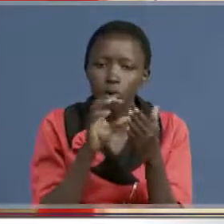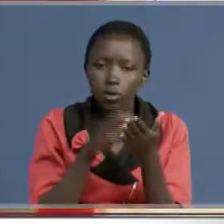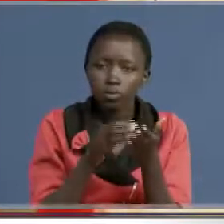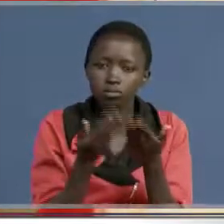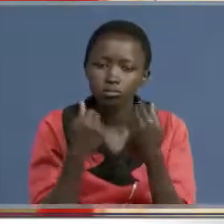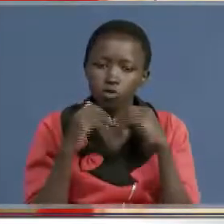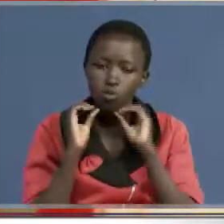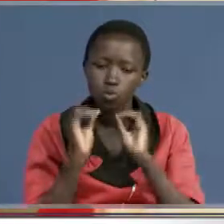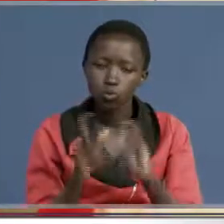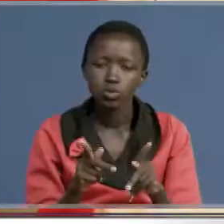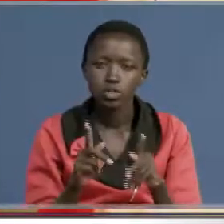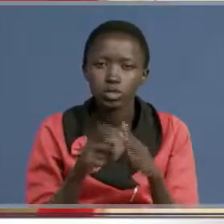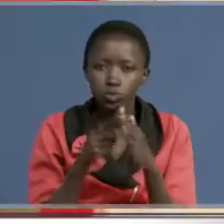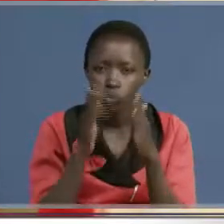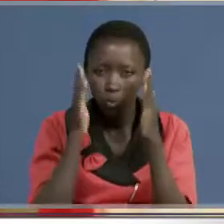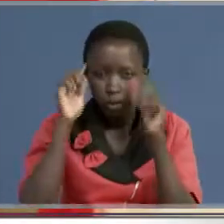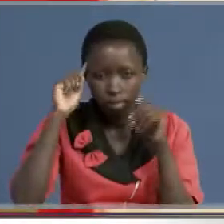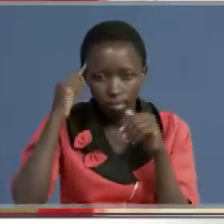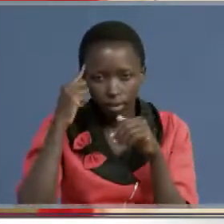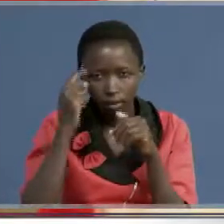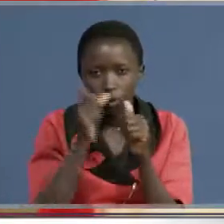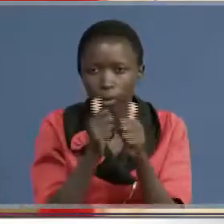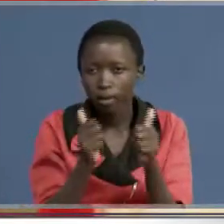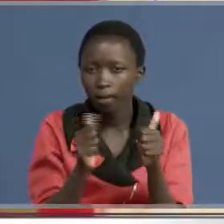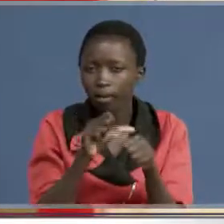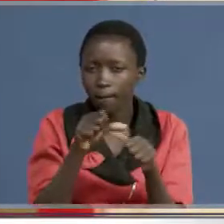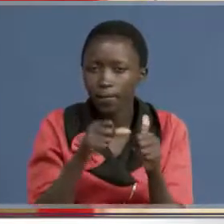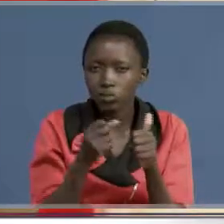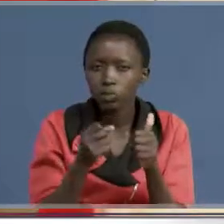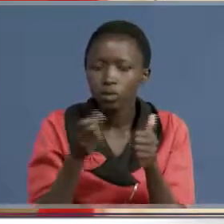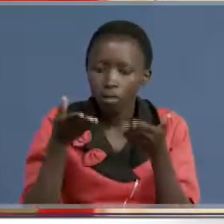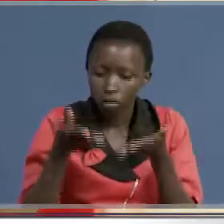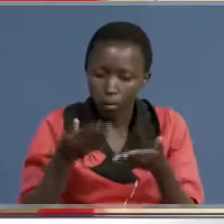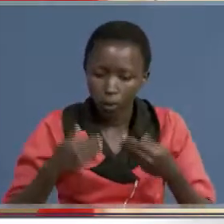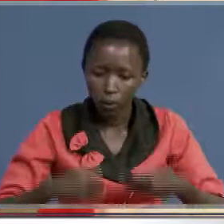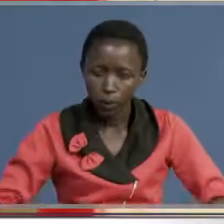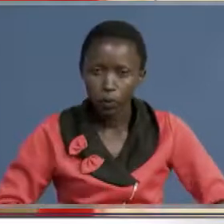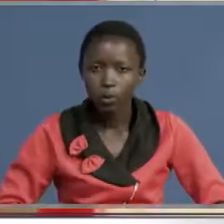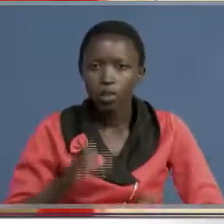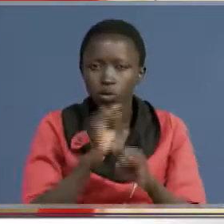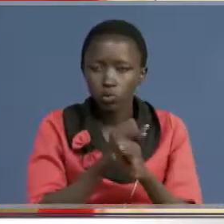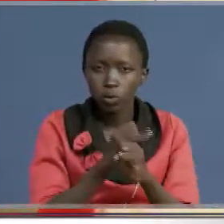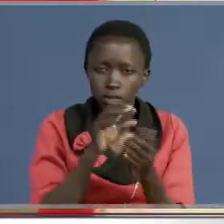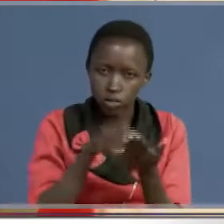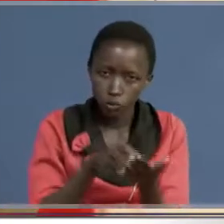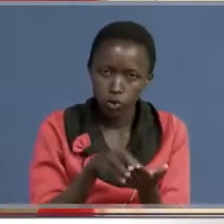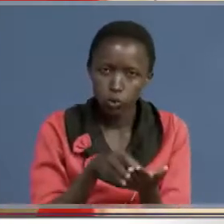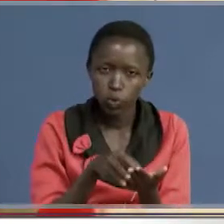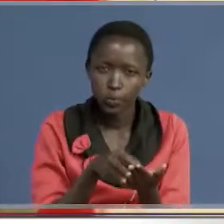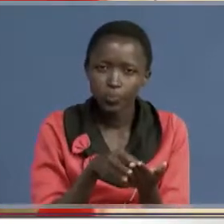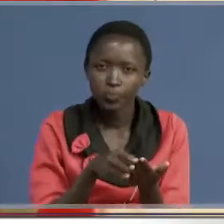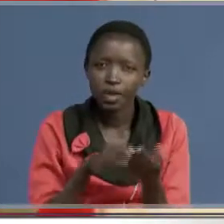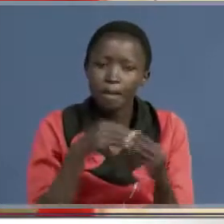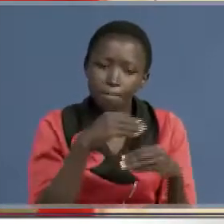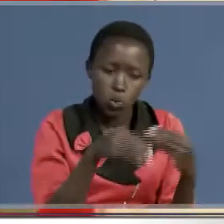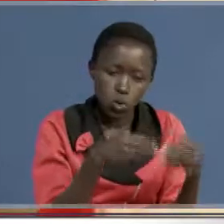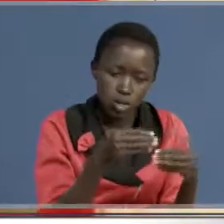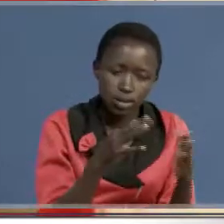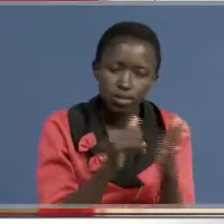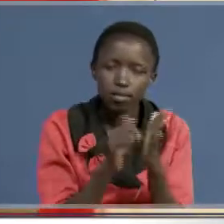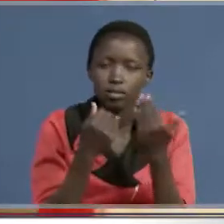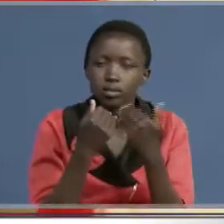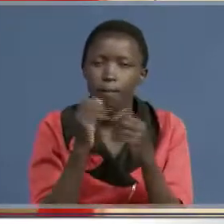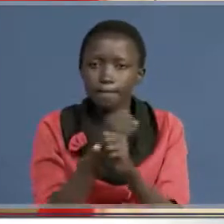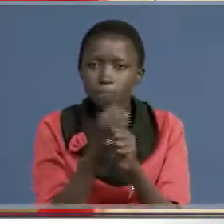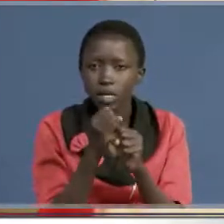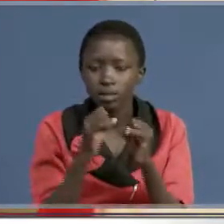the opportunity to reflect collectively on the current youth employment situation, the progress that we have